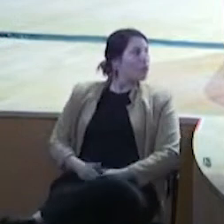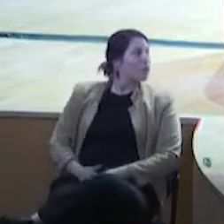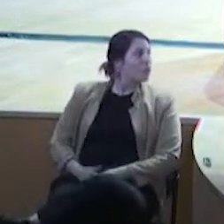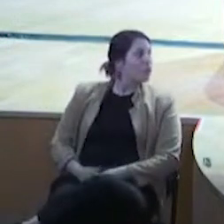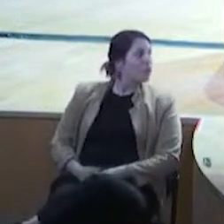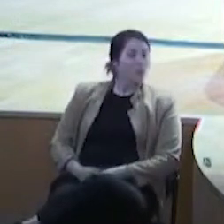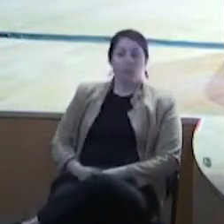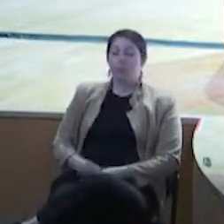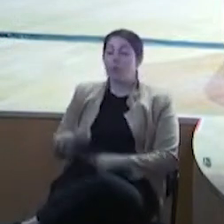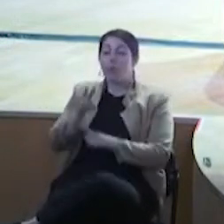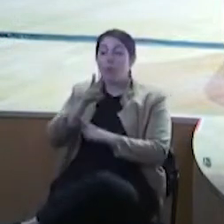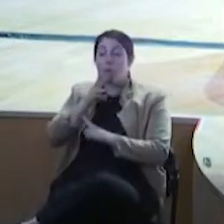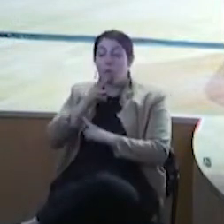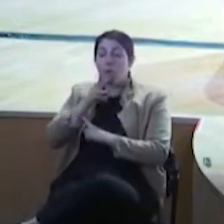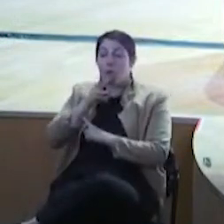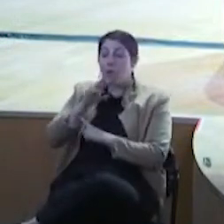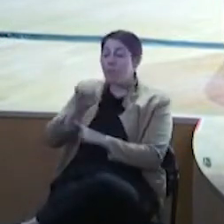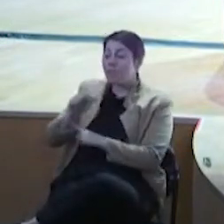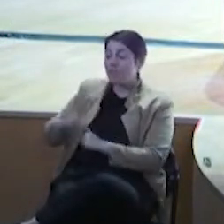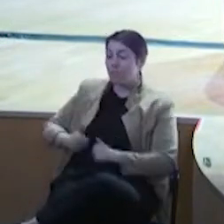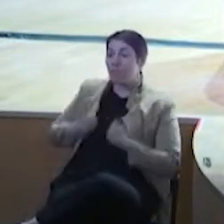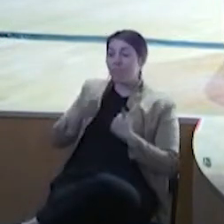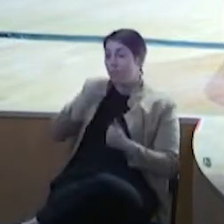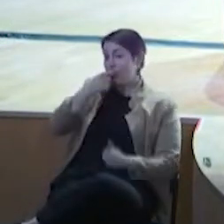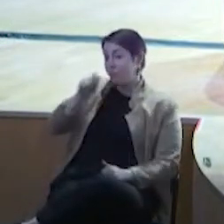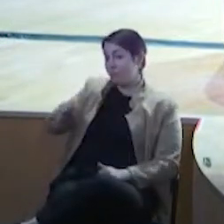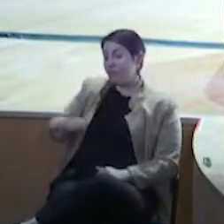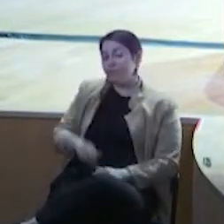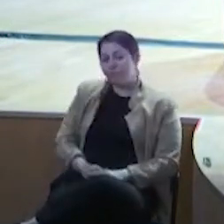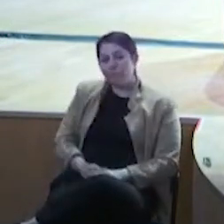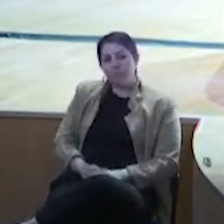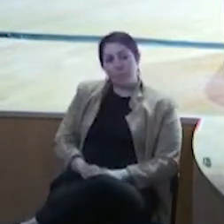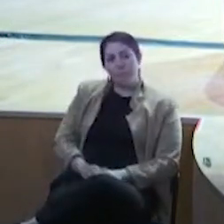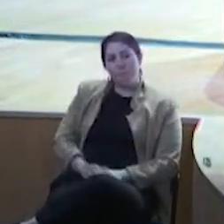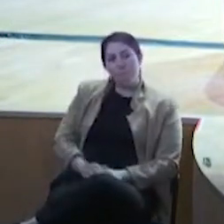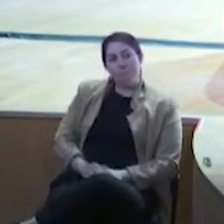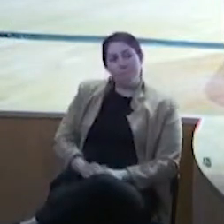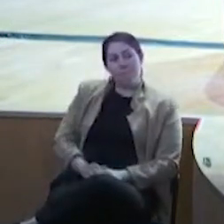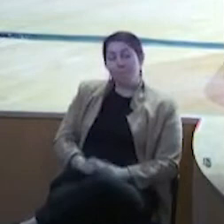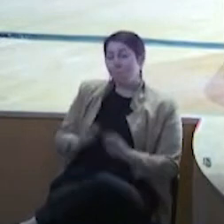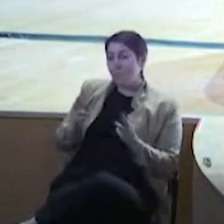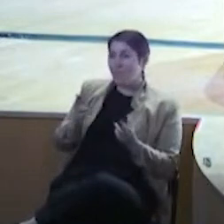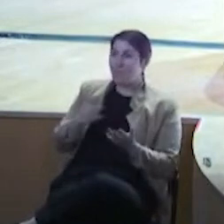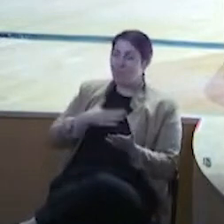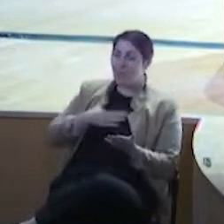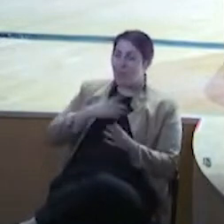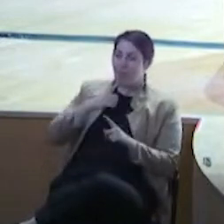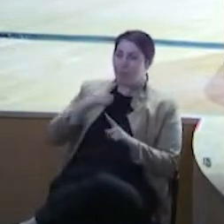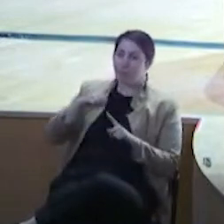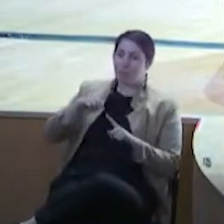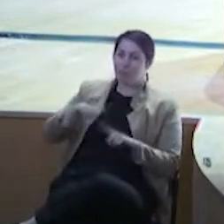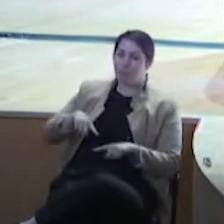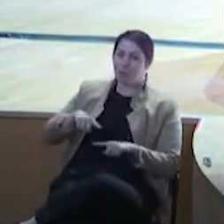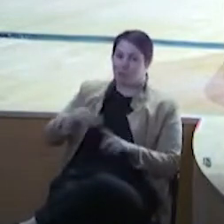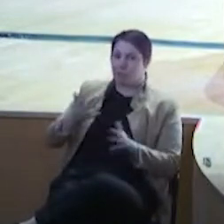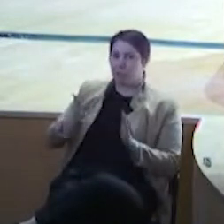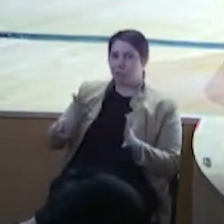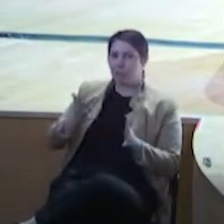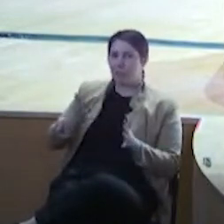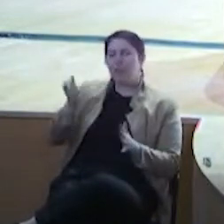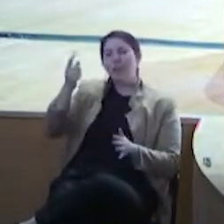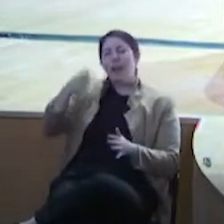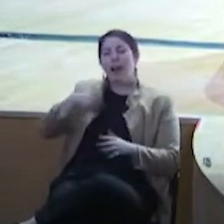Water is life. Water is life. And I hope that I answered, because I'm speaking